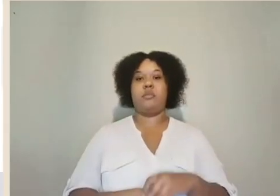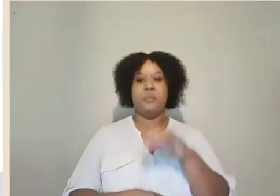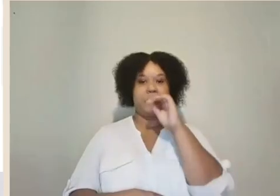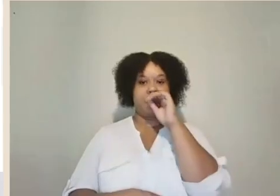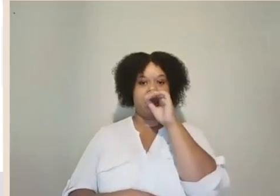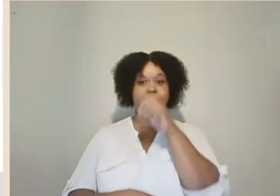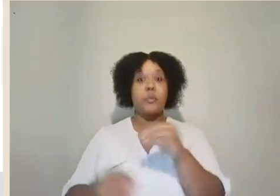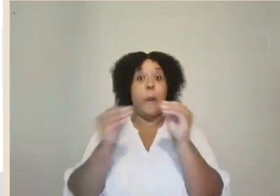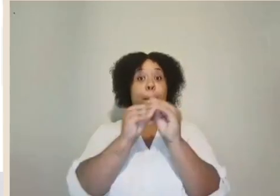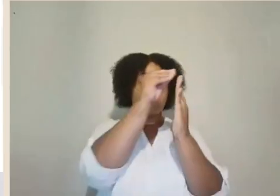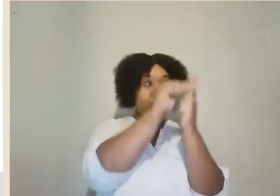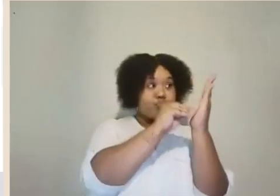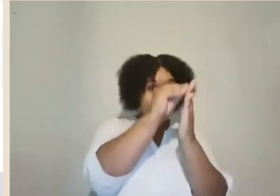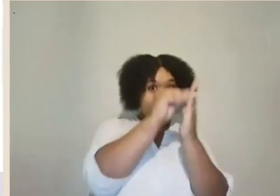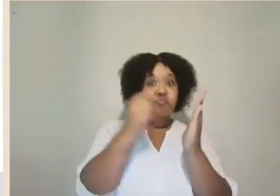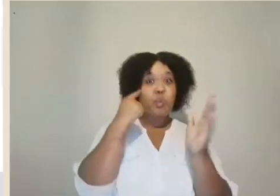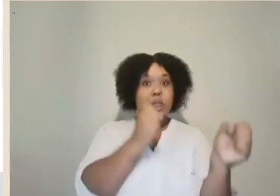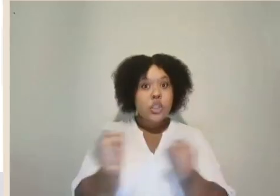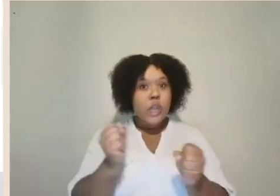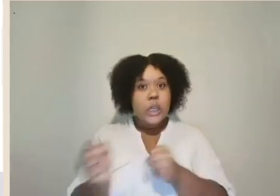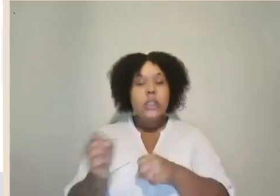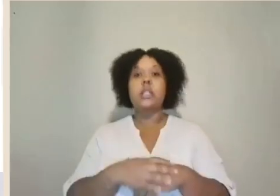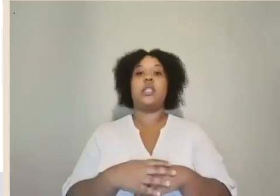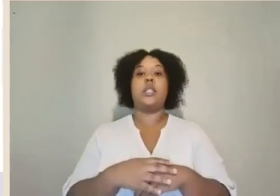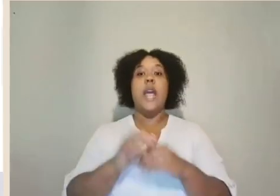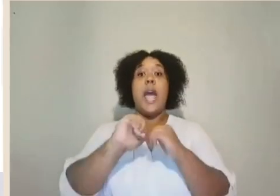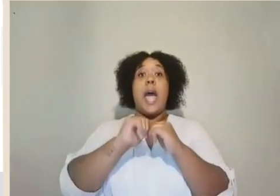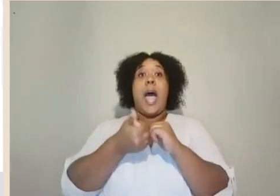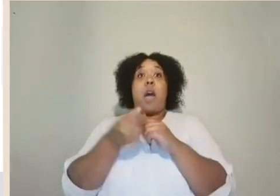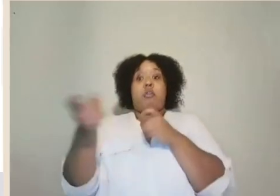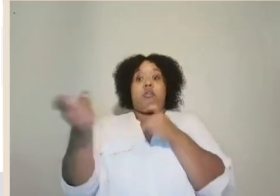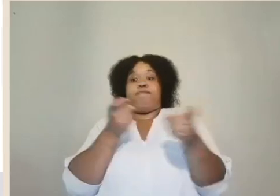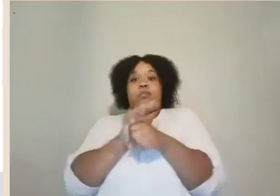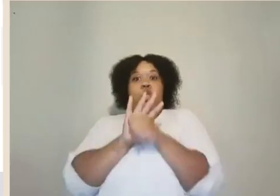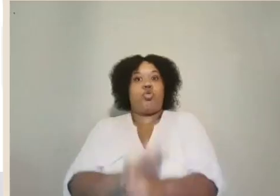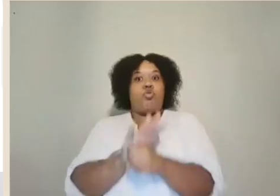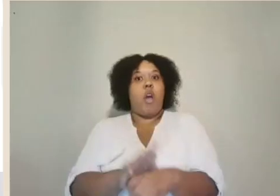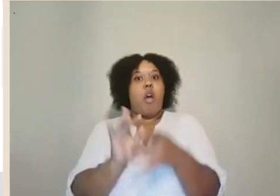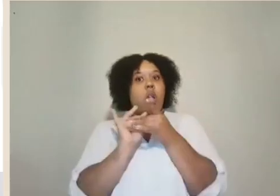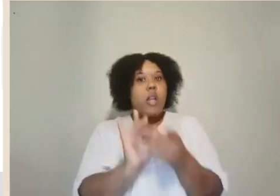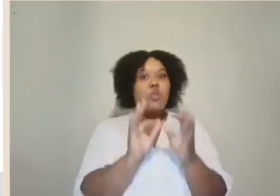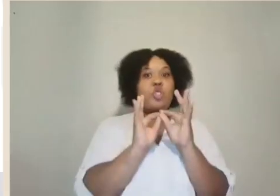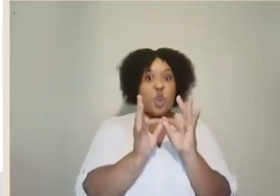More note-taking strategies. How to deal with the stress of interpreting. Yes, definitely a big one.